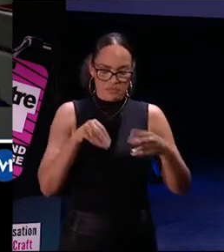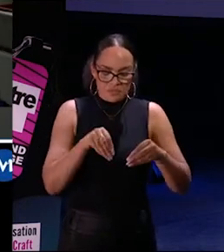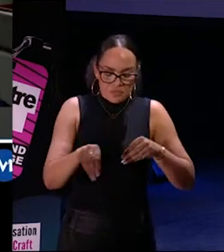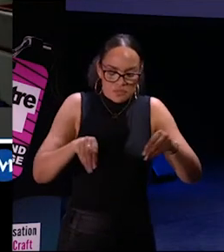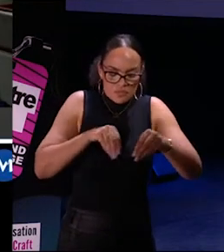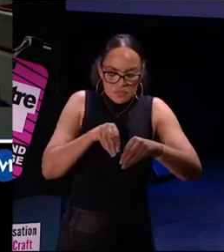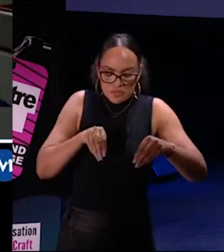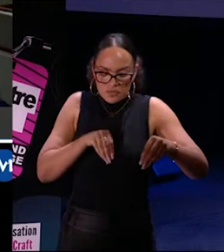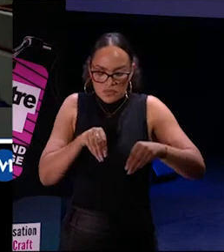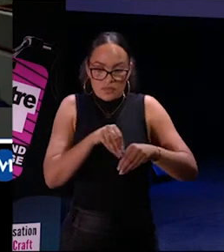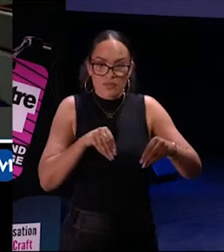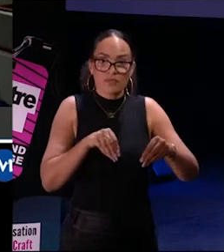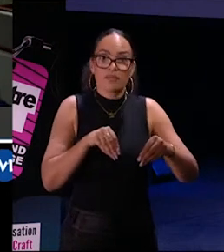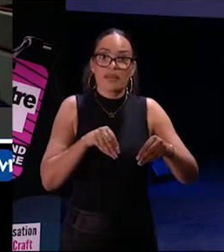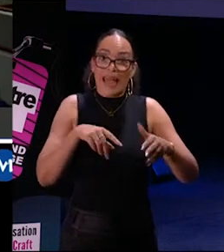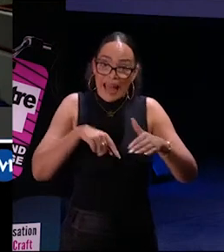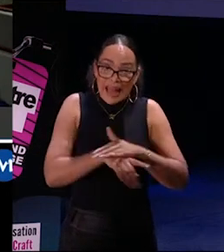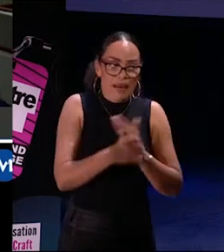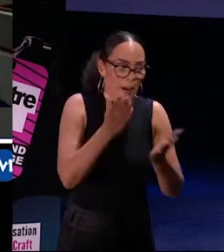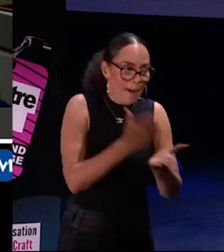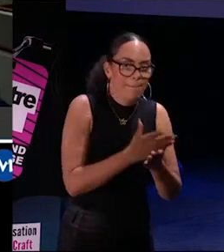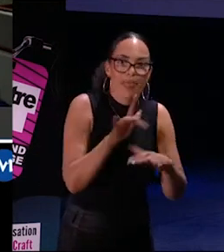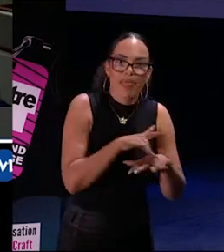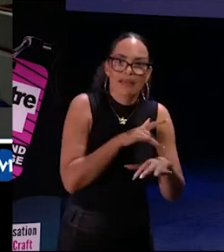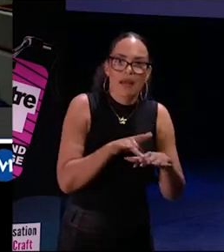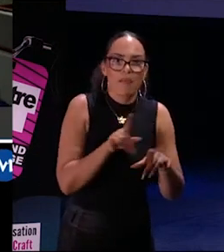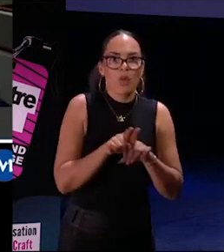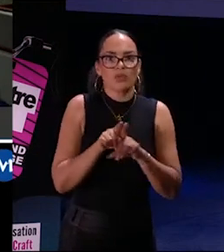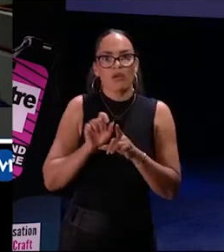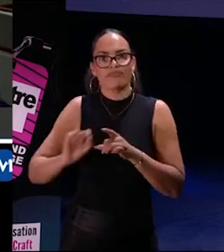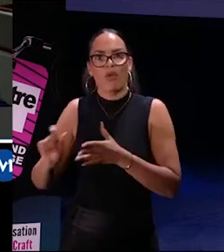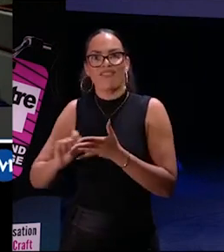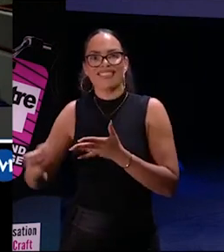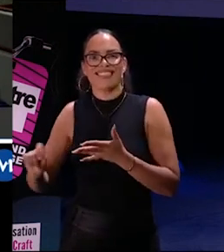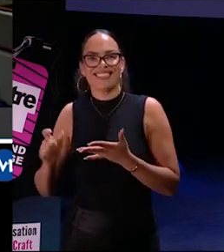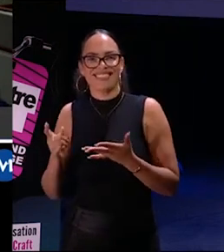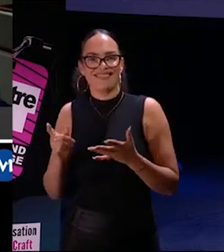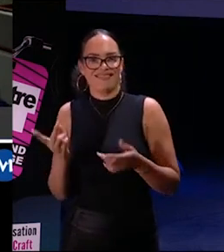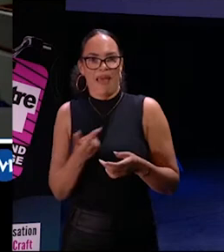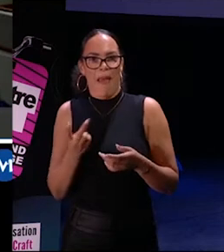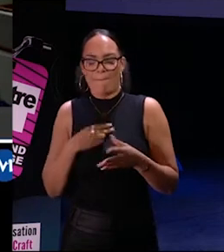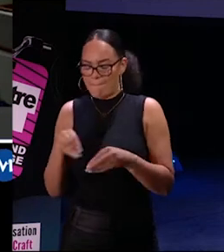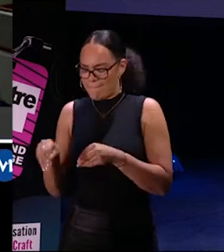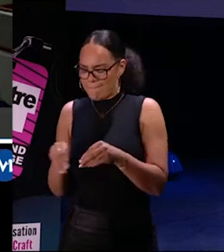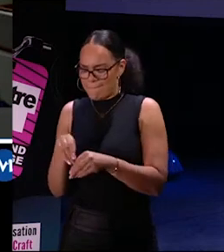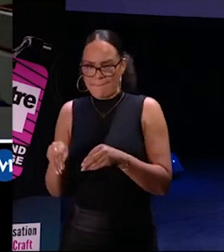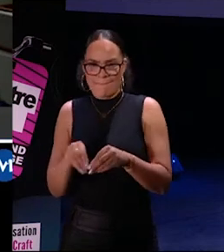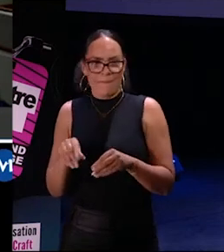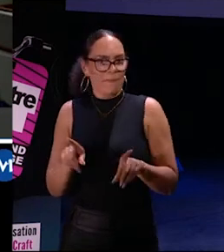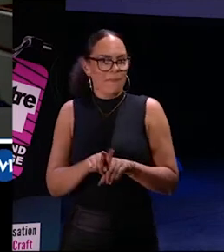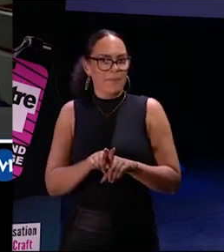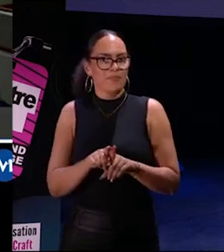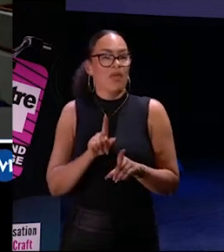more things, both in the theatre, but also outside the theatre as well. Because one of the things that really, really interests me in our sort of